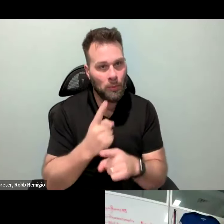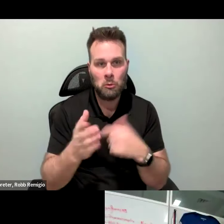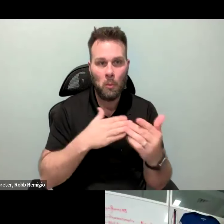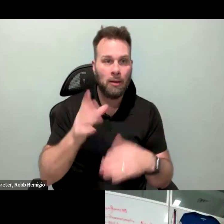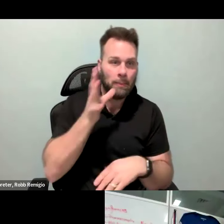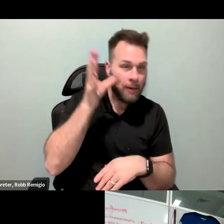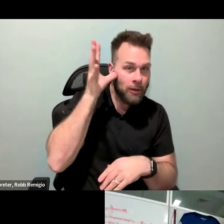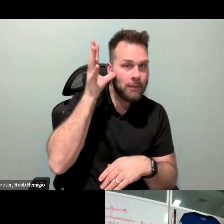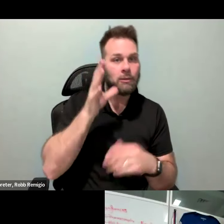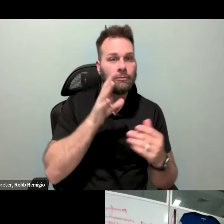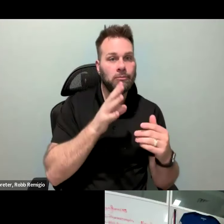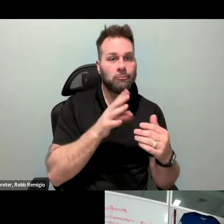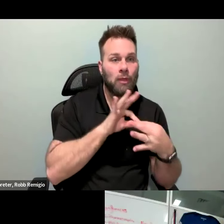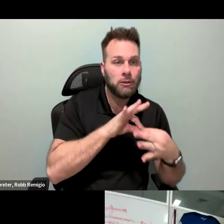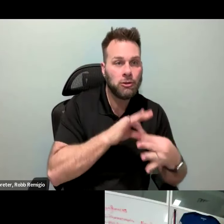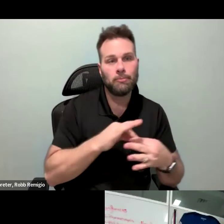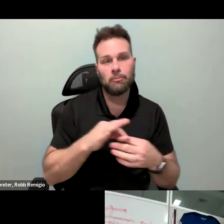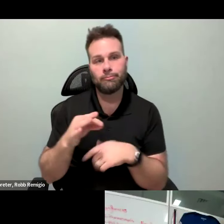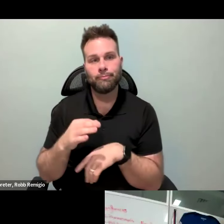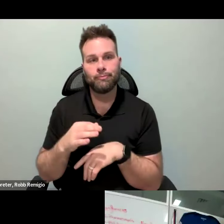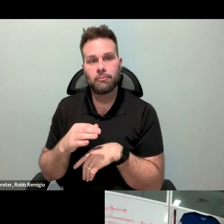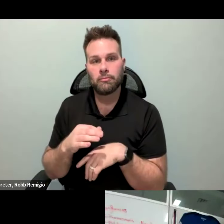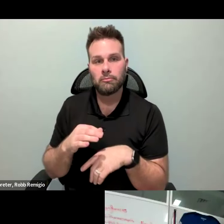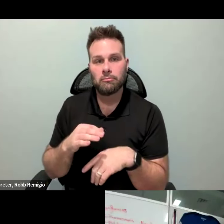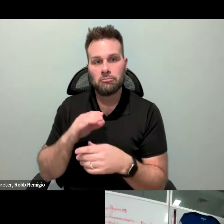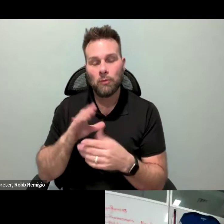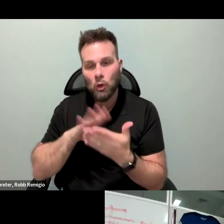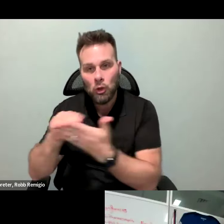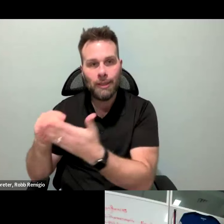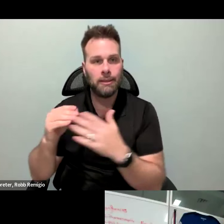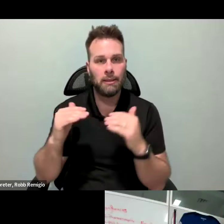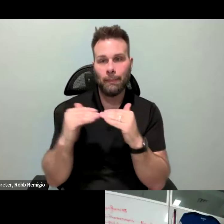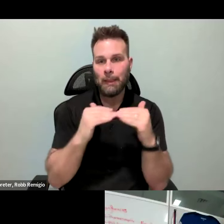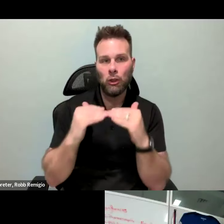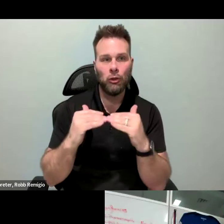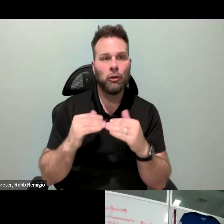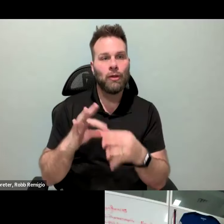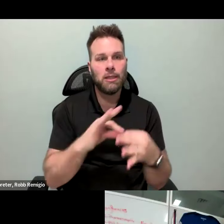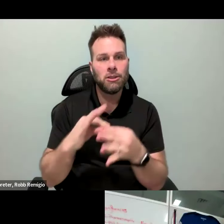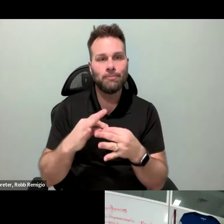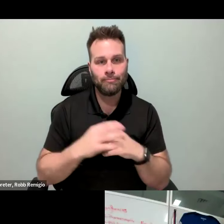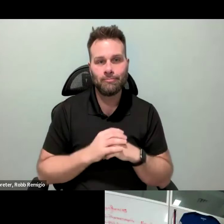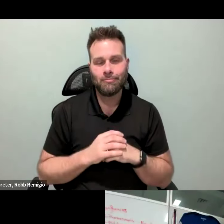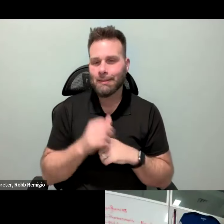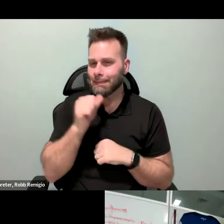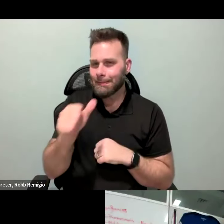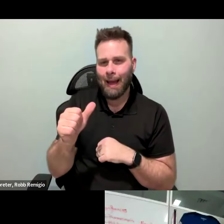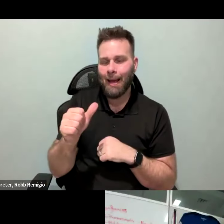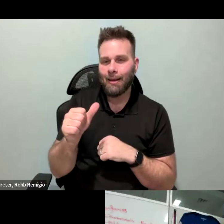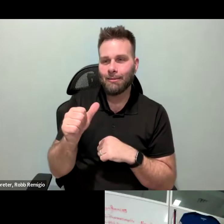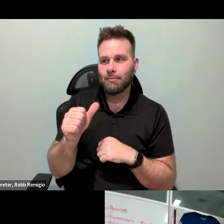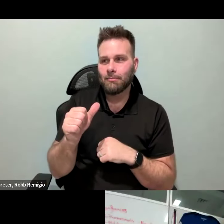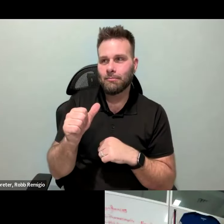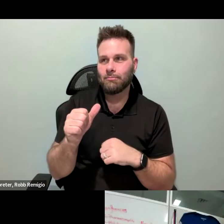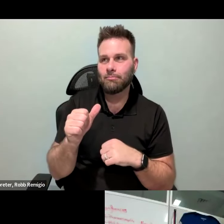how they feel for themselves. Is not uncommon that I might meet someone who's like, oh my gosh, why didn't I get